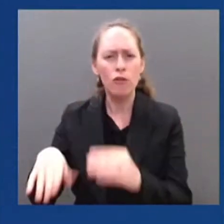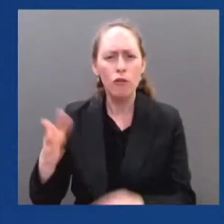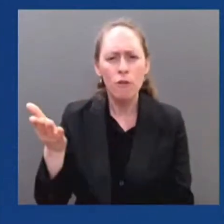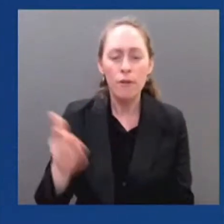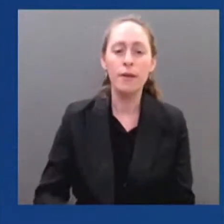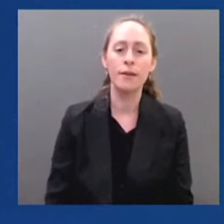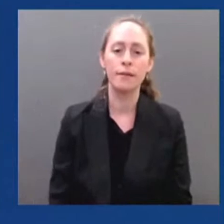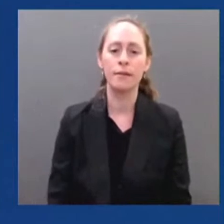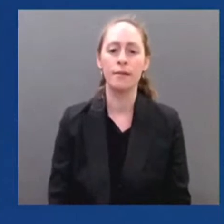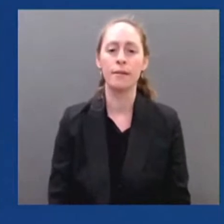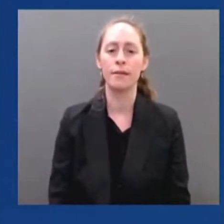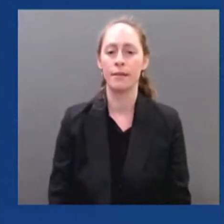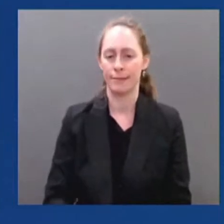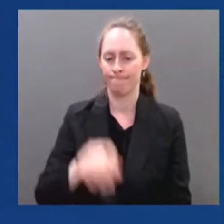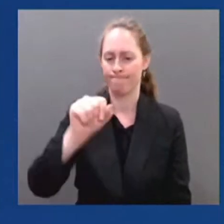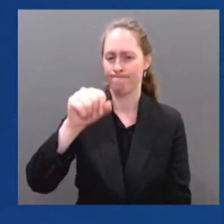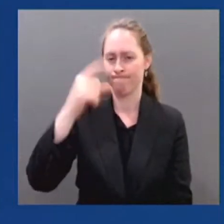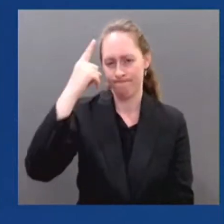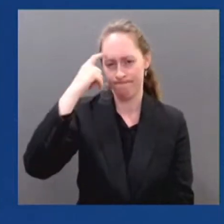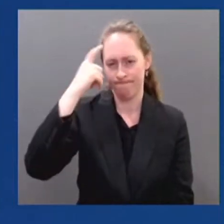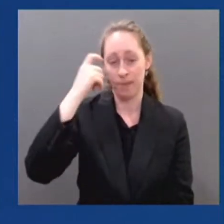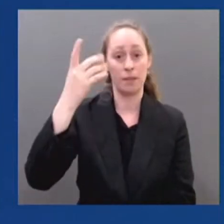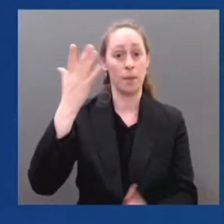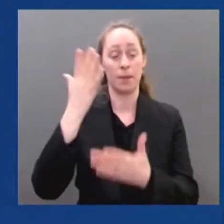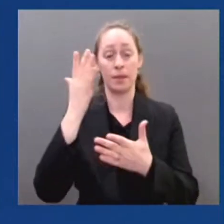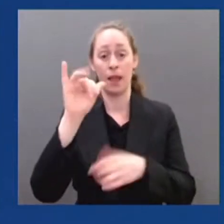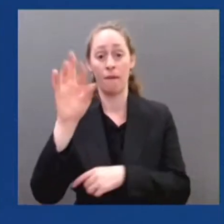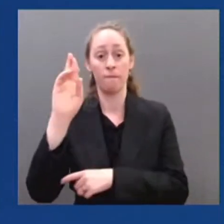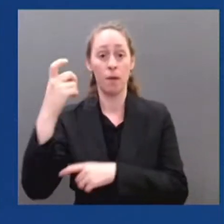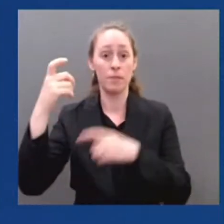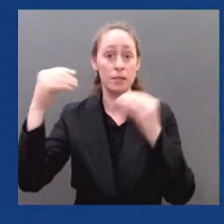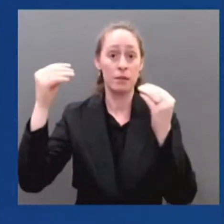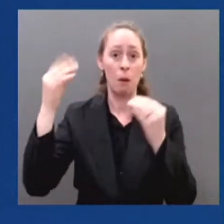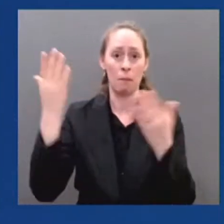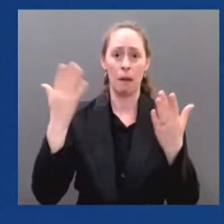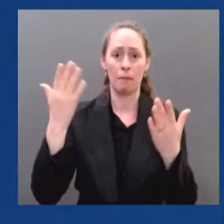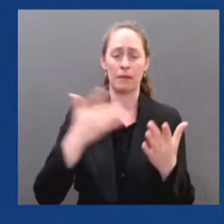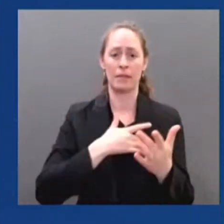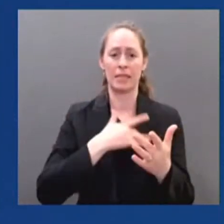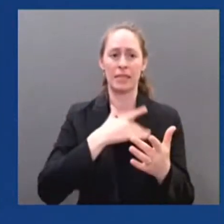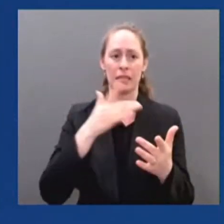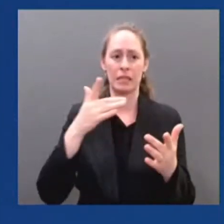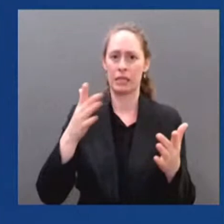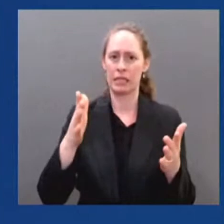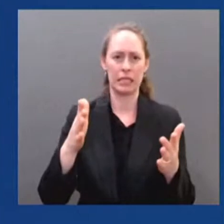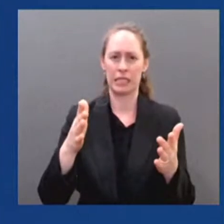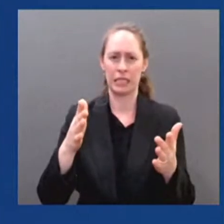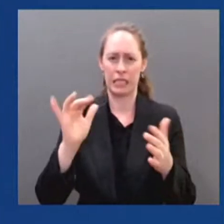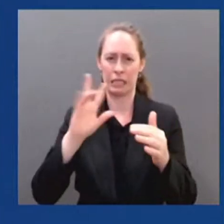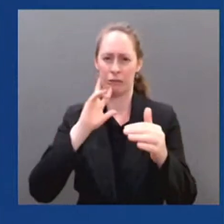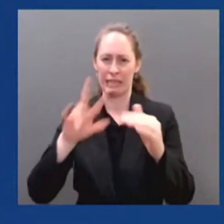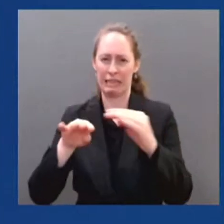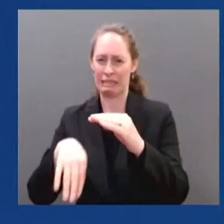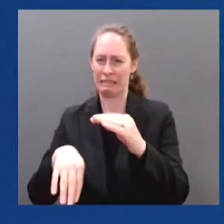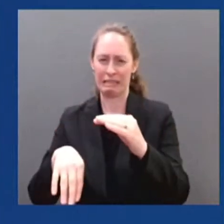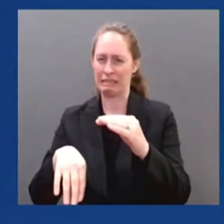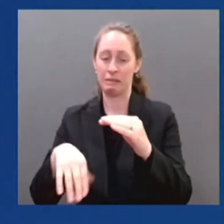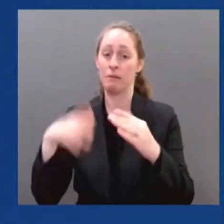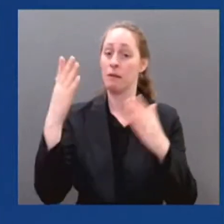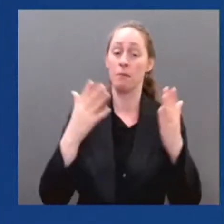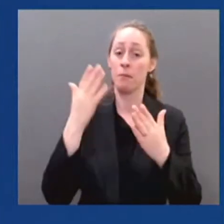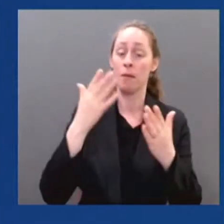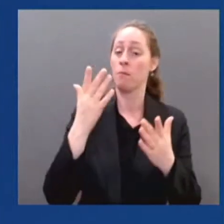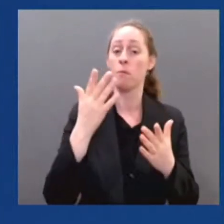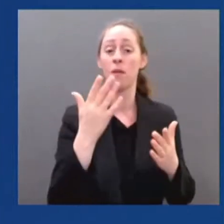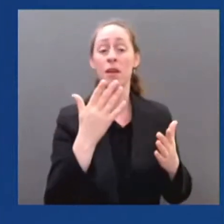kids, and also the willingness of parents to potentially want to take their younger kids to where they routinely get vaccinated, whether it's their local